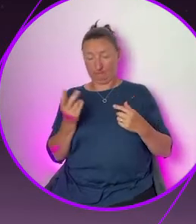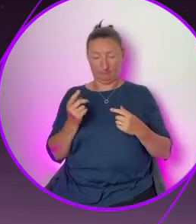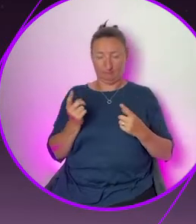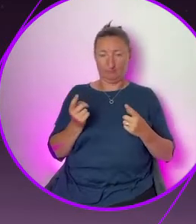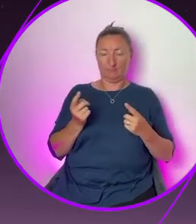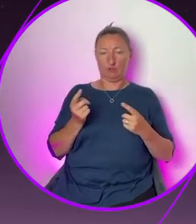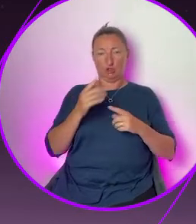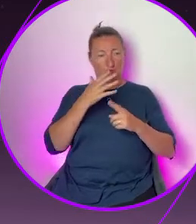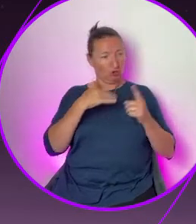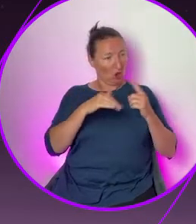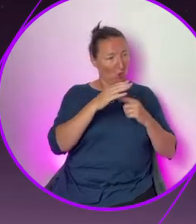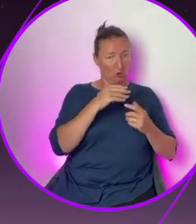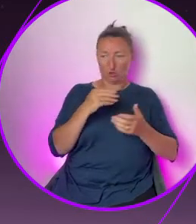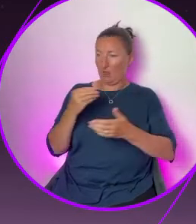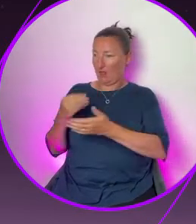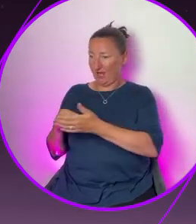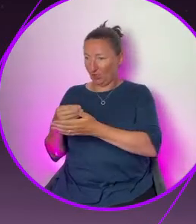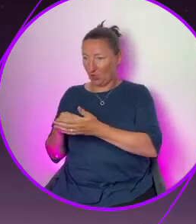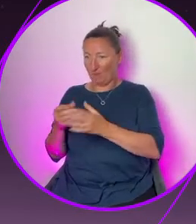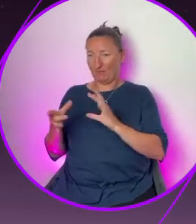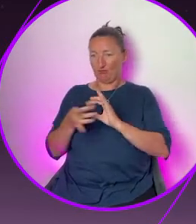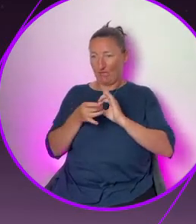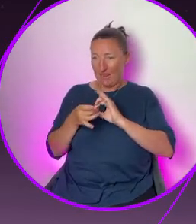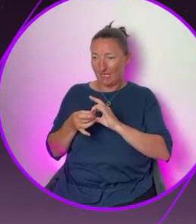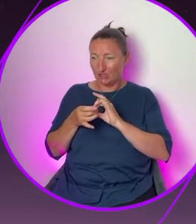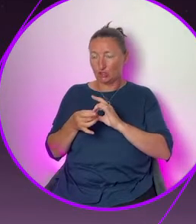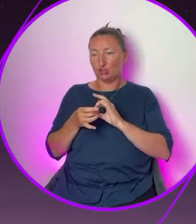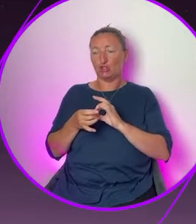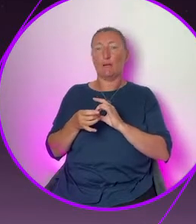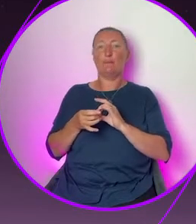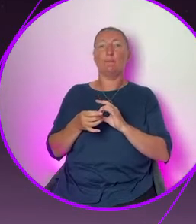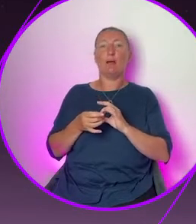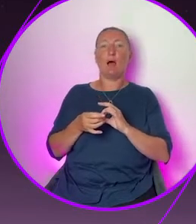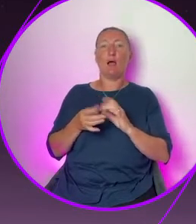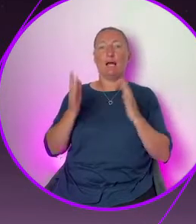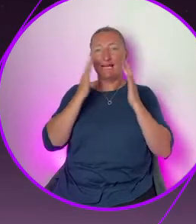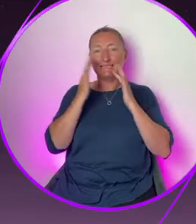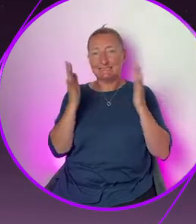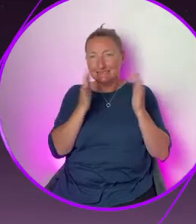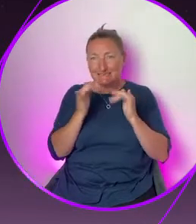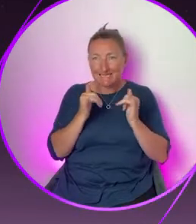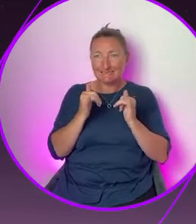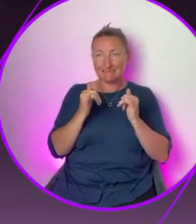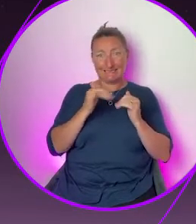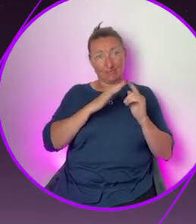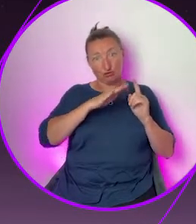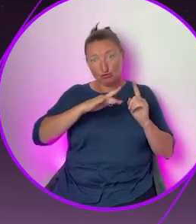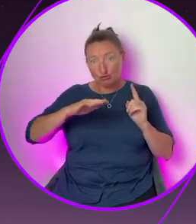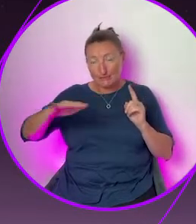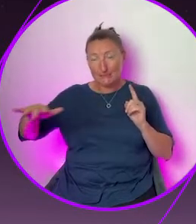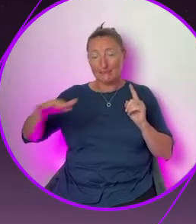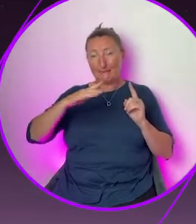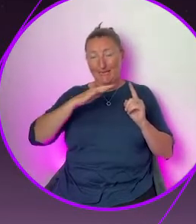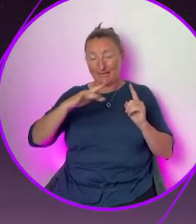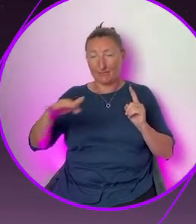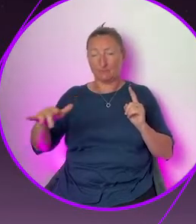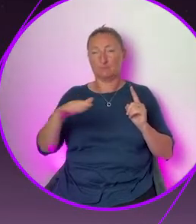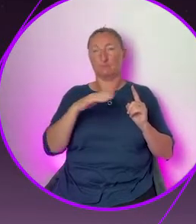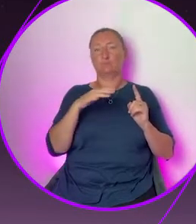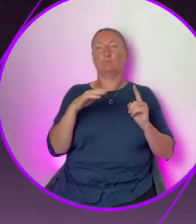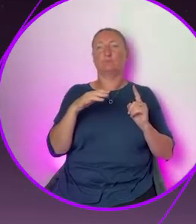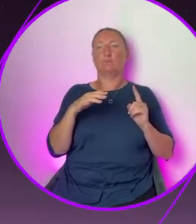and economic relationships with communities via early access, testing, streaming, like we are here today, and so on, that